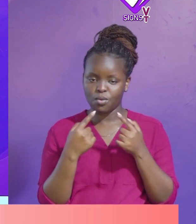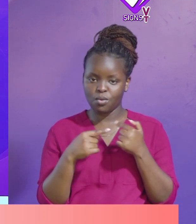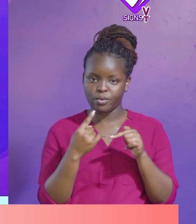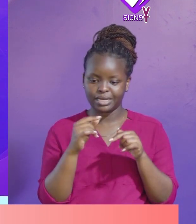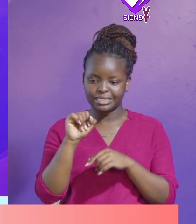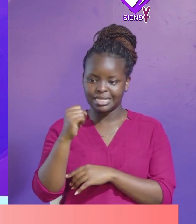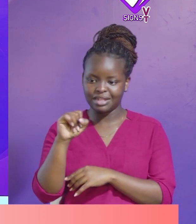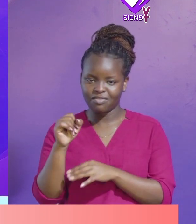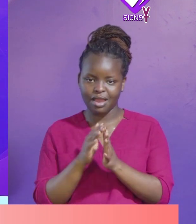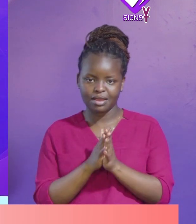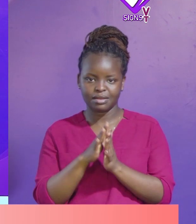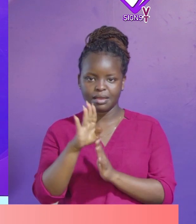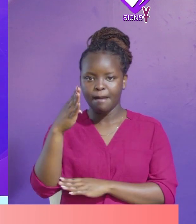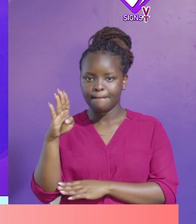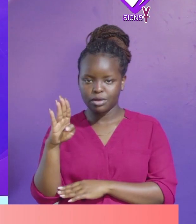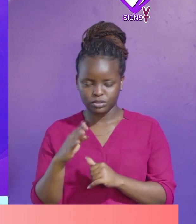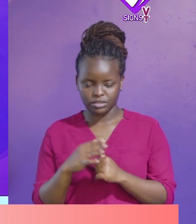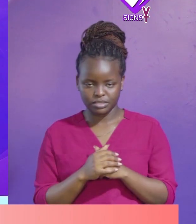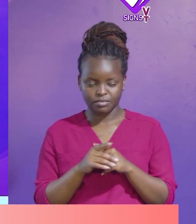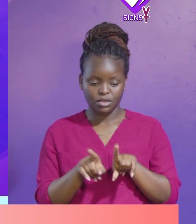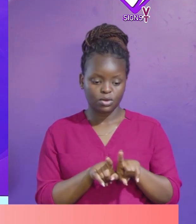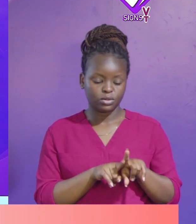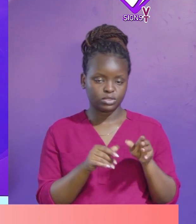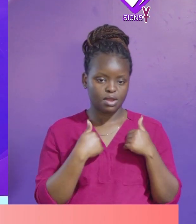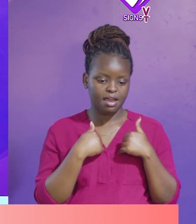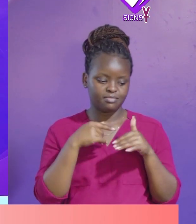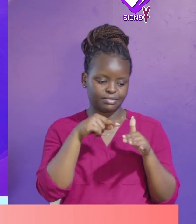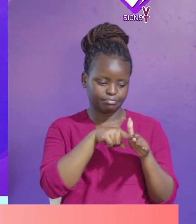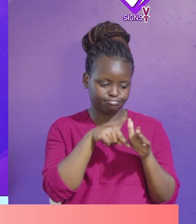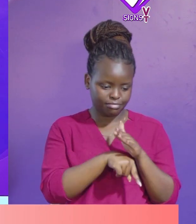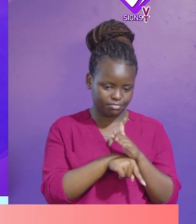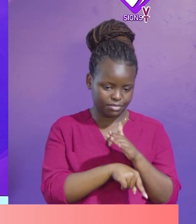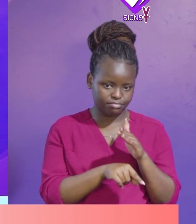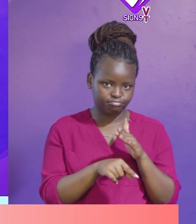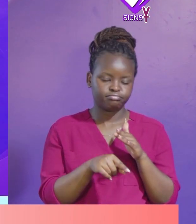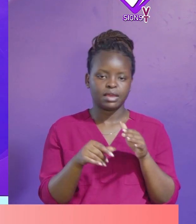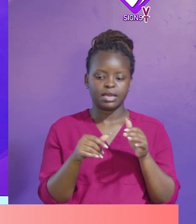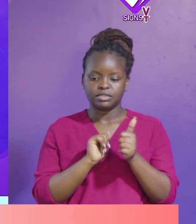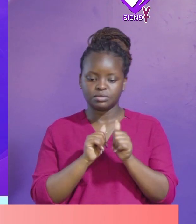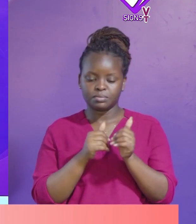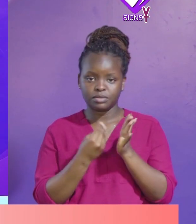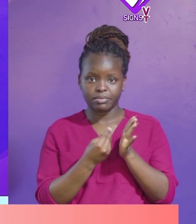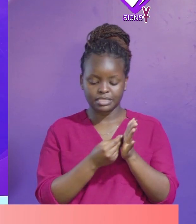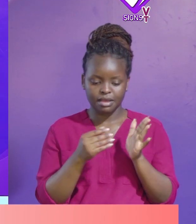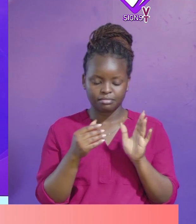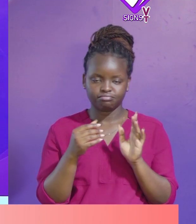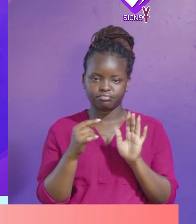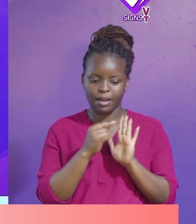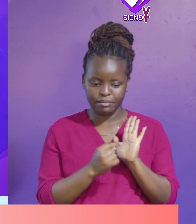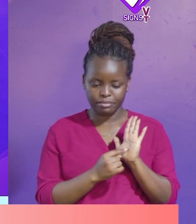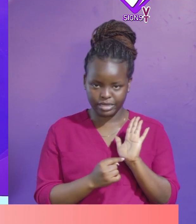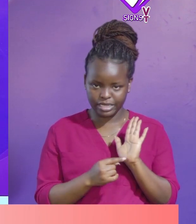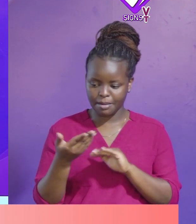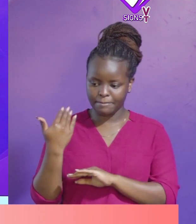silver and bronze. Also, we will go deep into the Sportpesa Premier League, that is the formerly